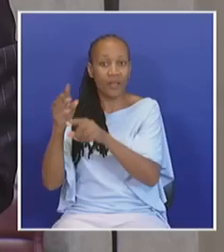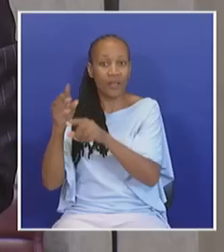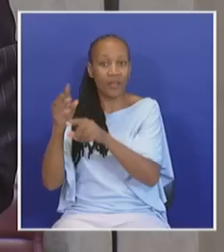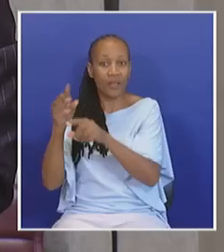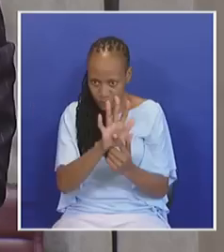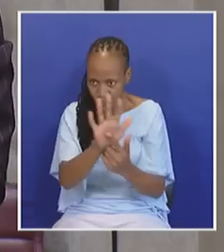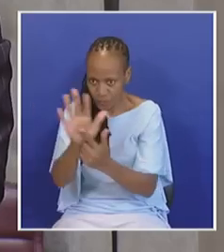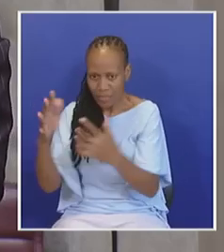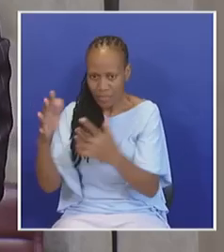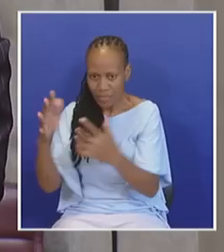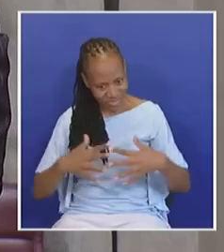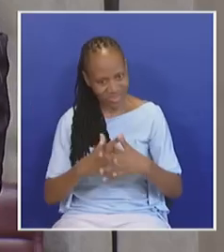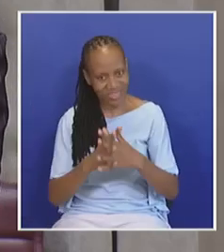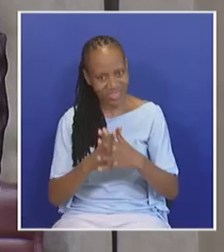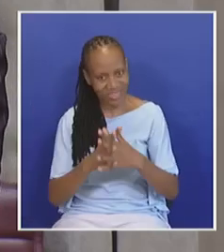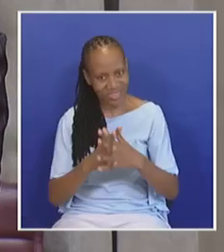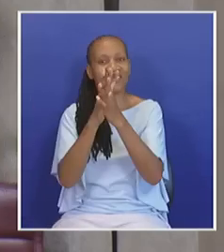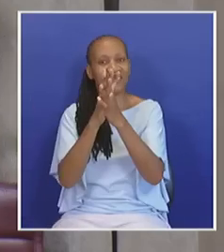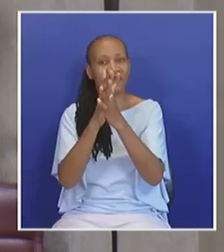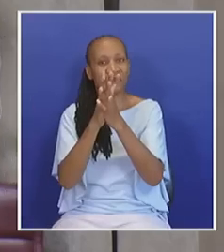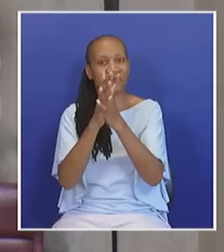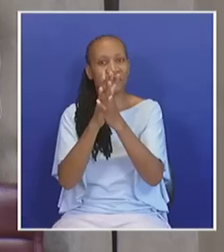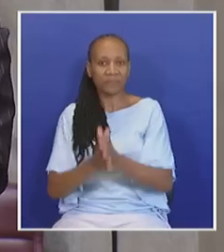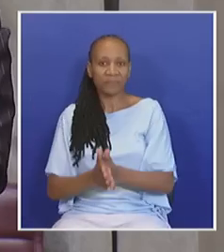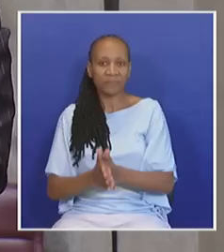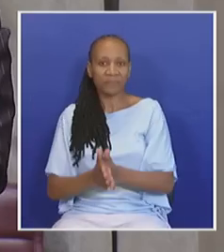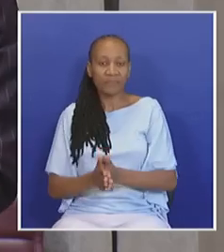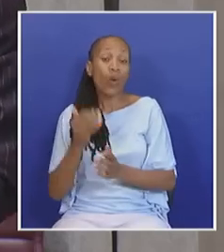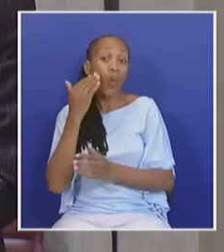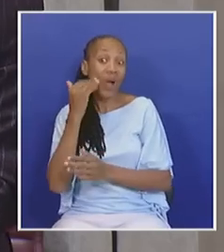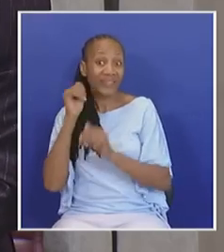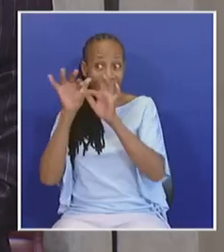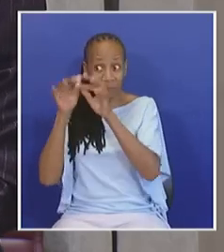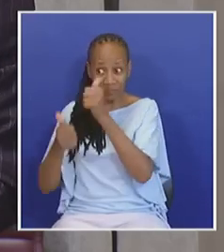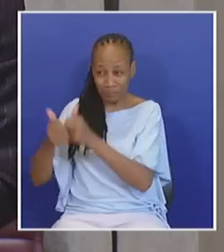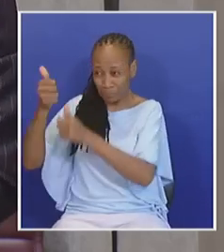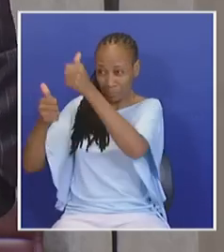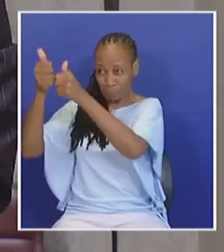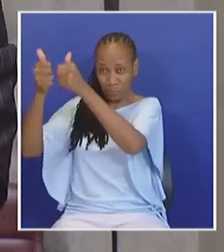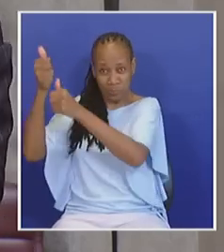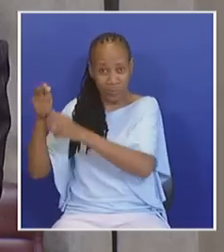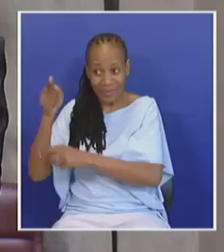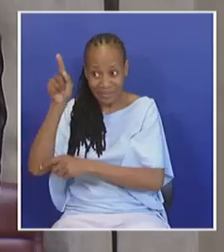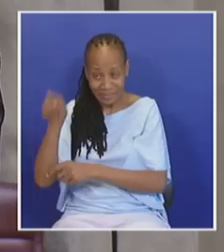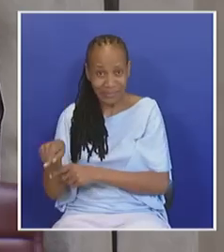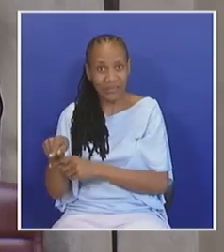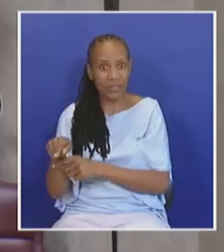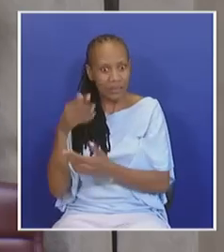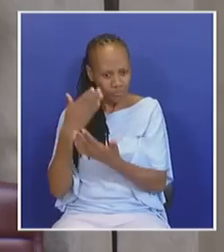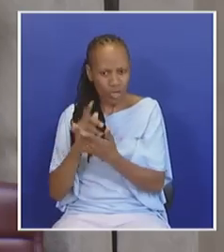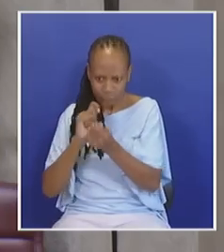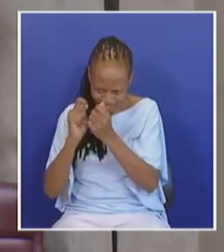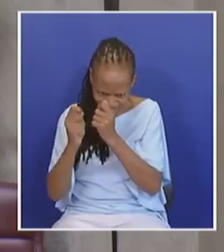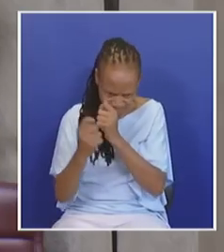exclusive material ambitions. The entire edifice of white supremacy was predicated on this notion